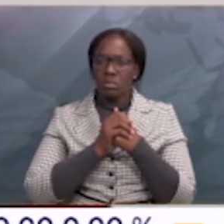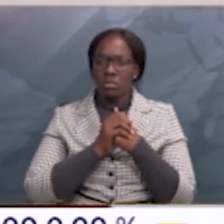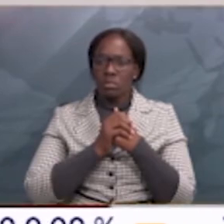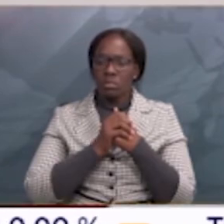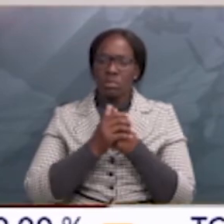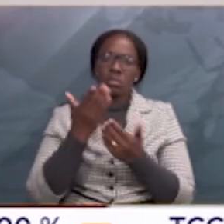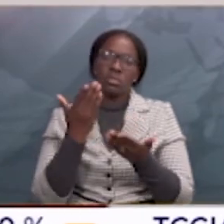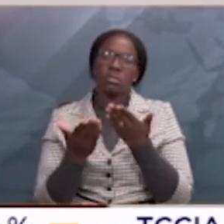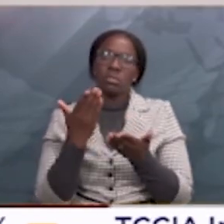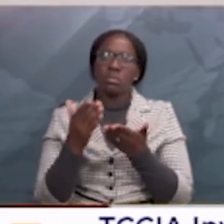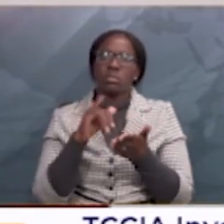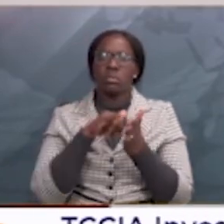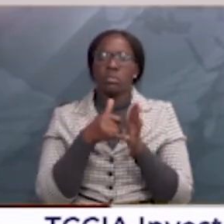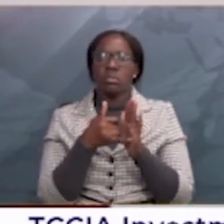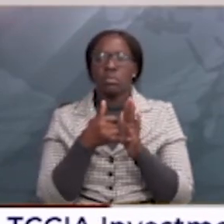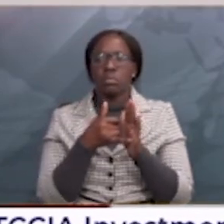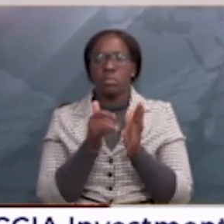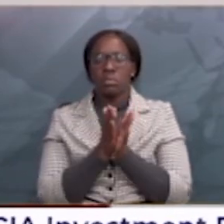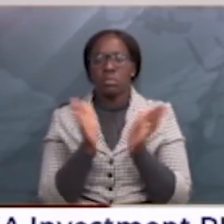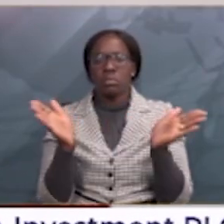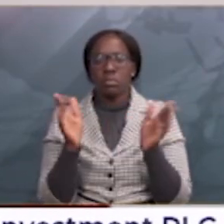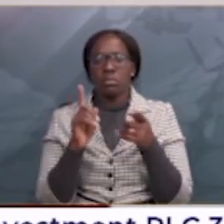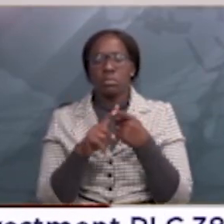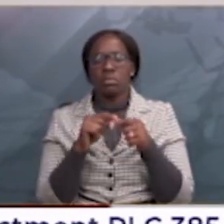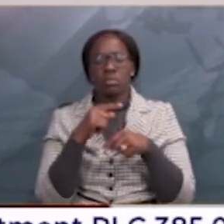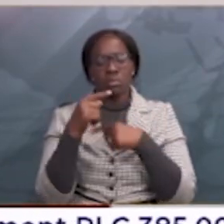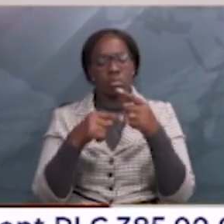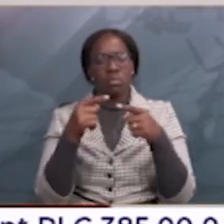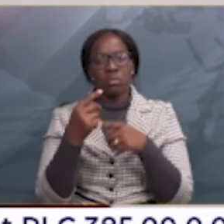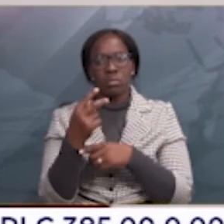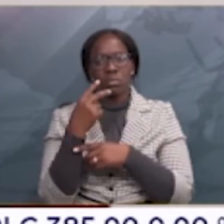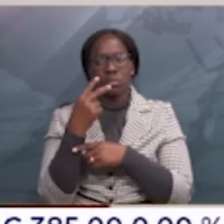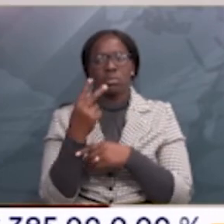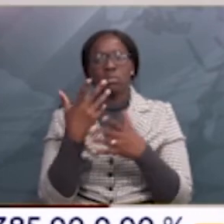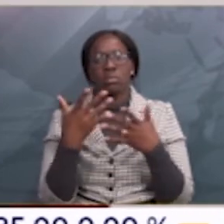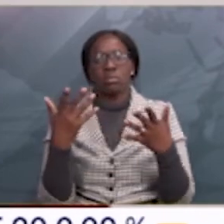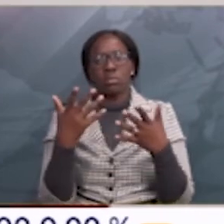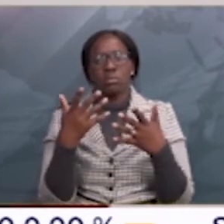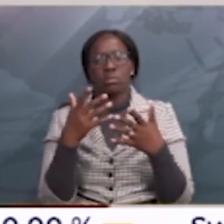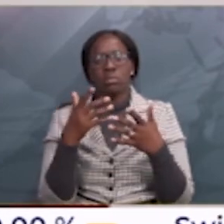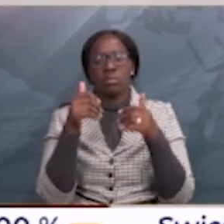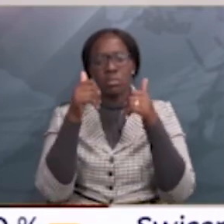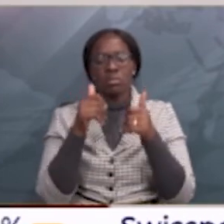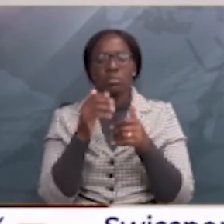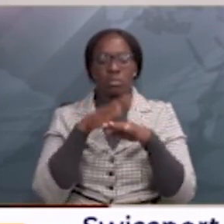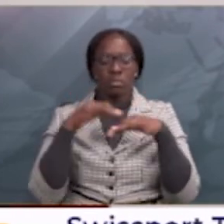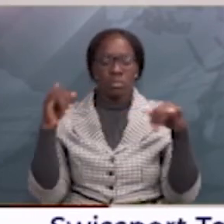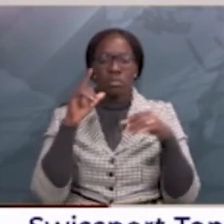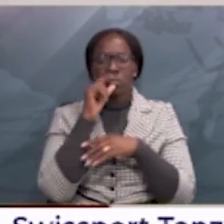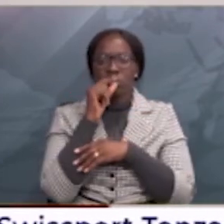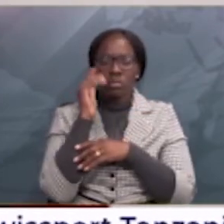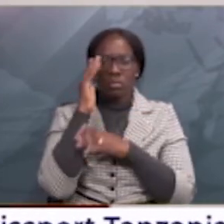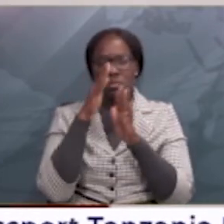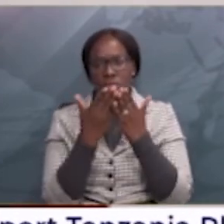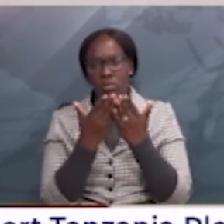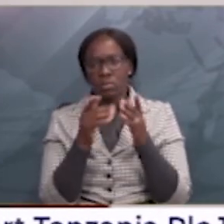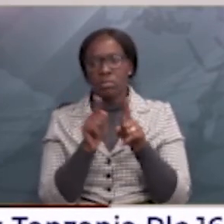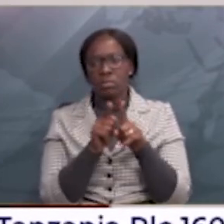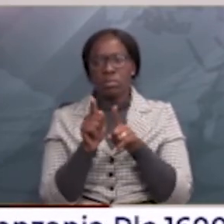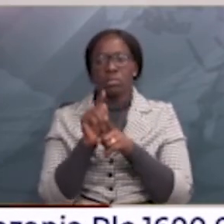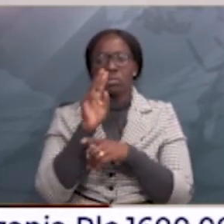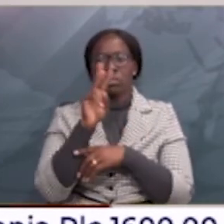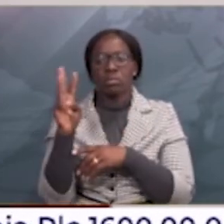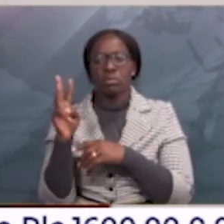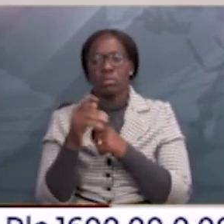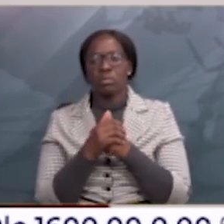Maybe just the public to keep on seeing our updates online, on Twitter, on Facebook, and equally on our